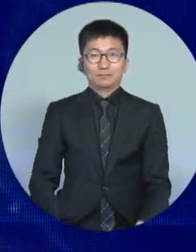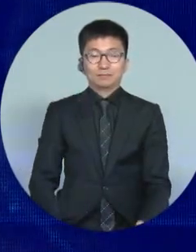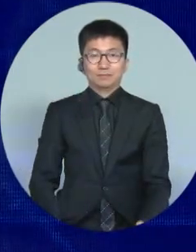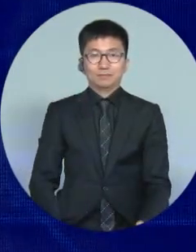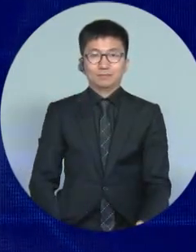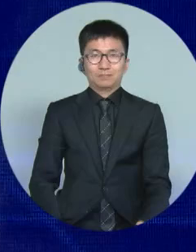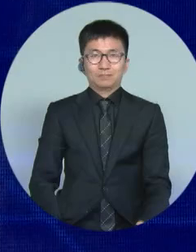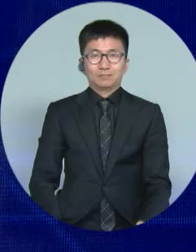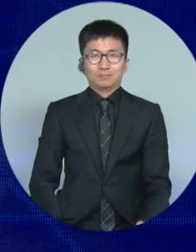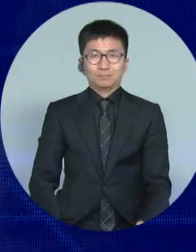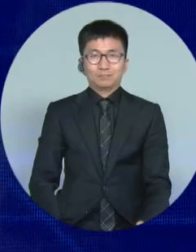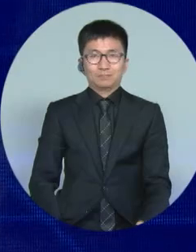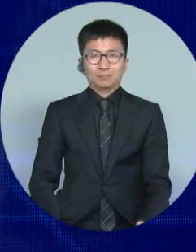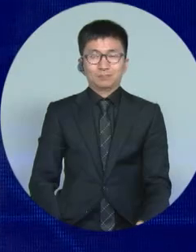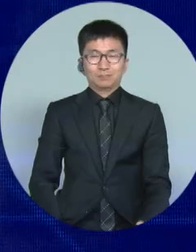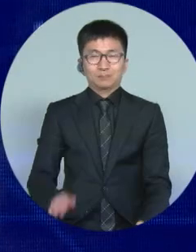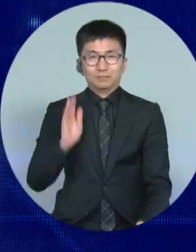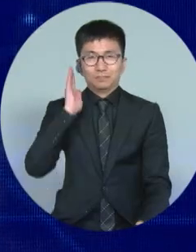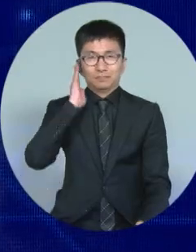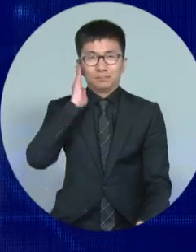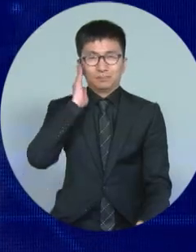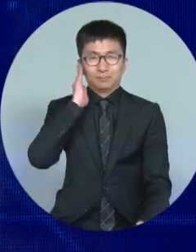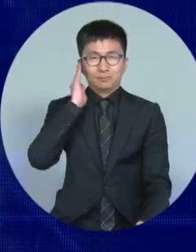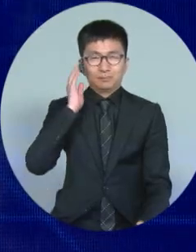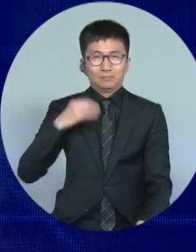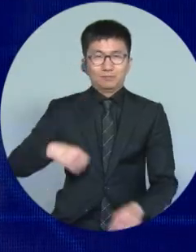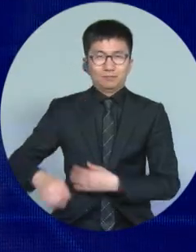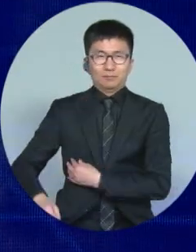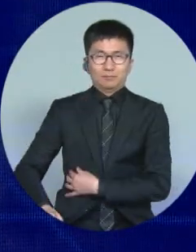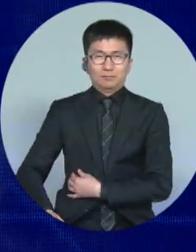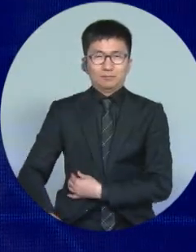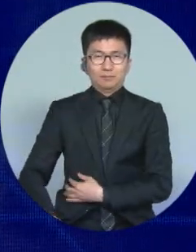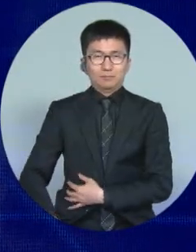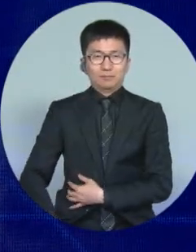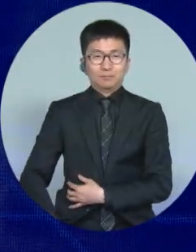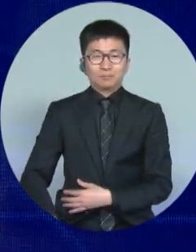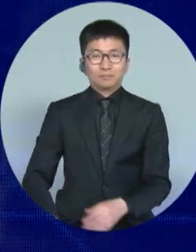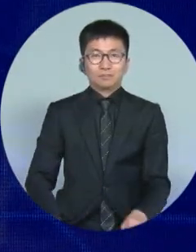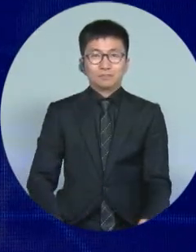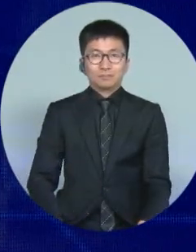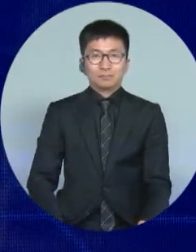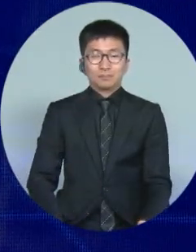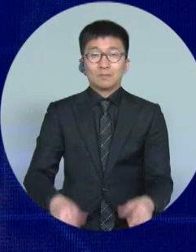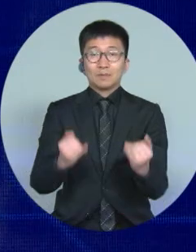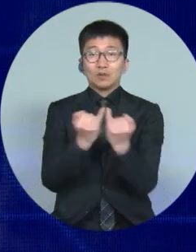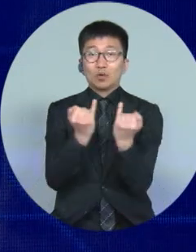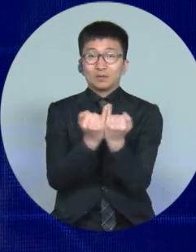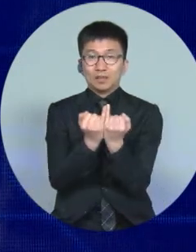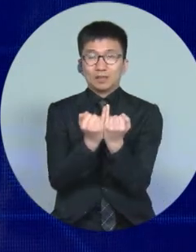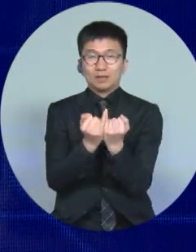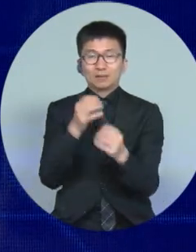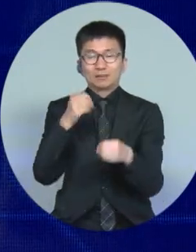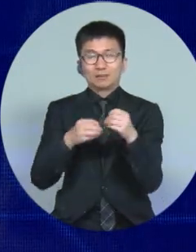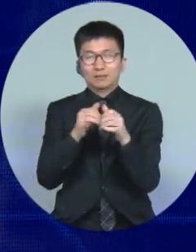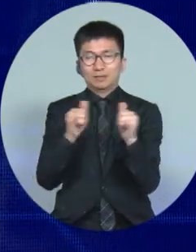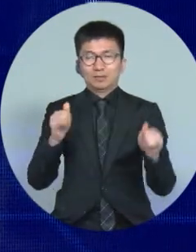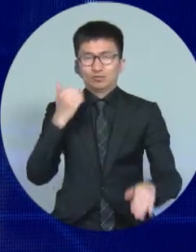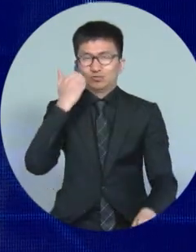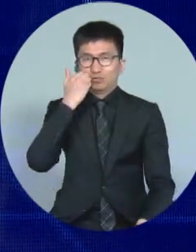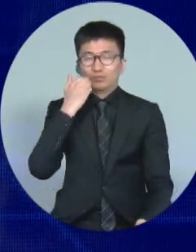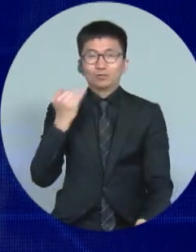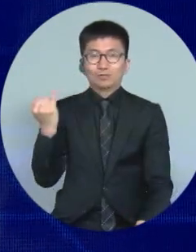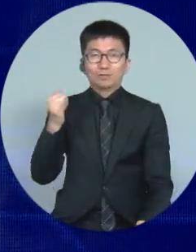poem written by a woman who said that progress